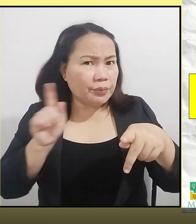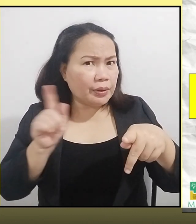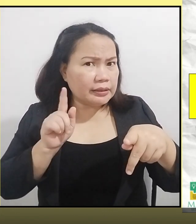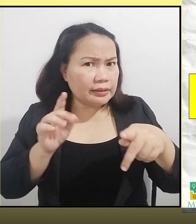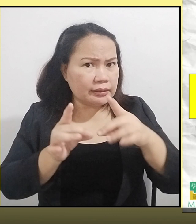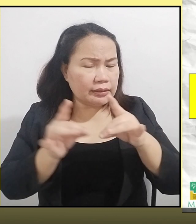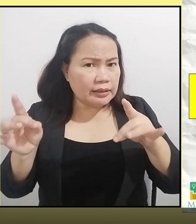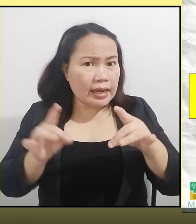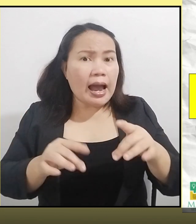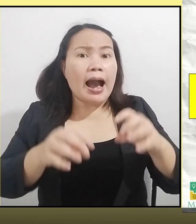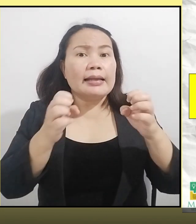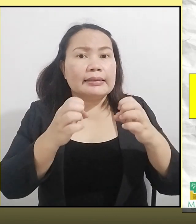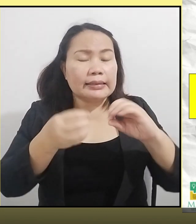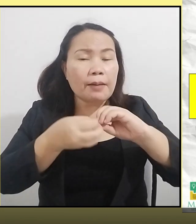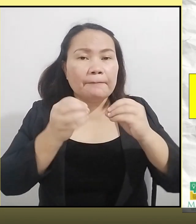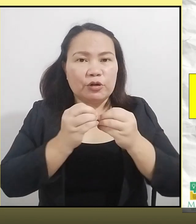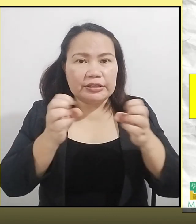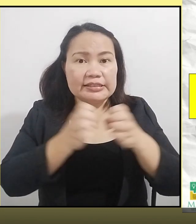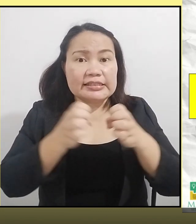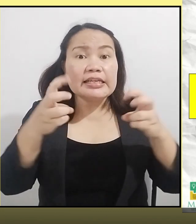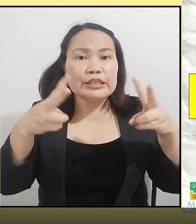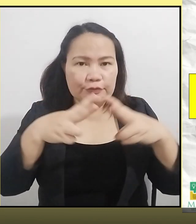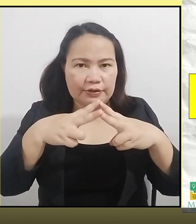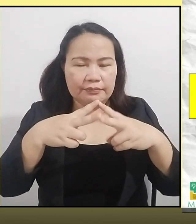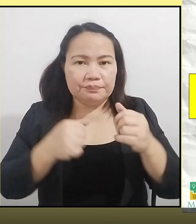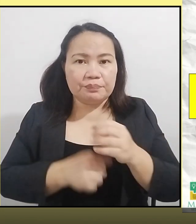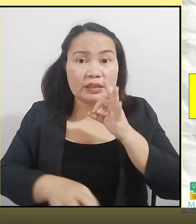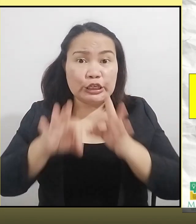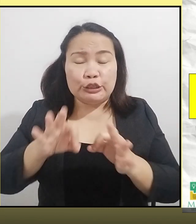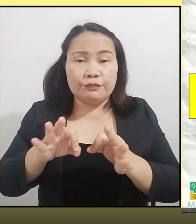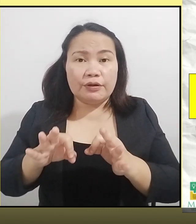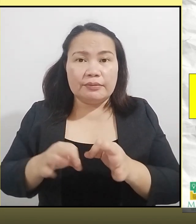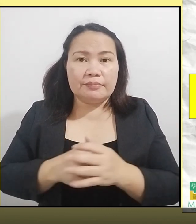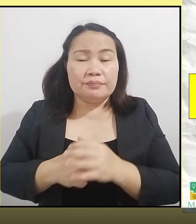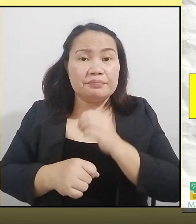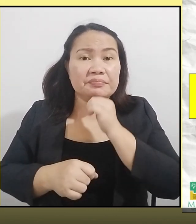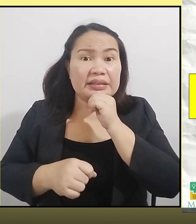yung value ng P natin? A number is even. Then,